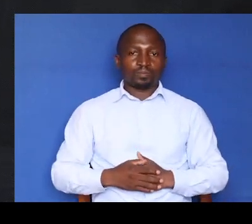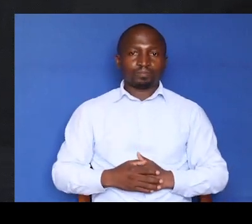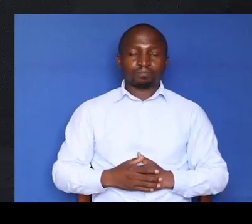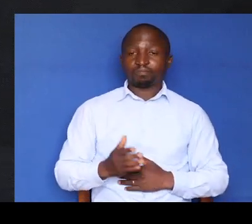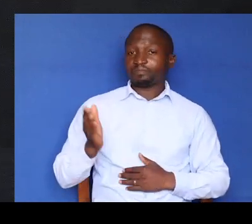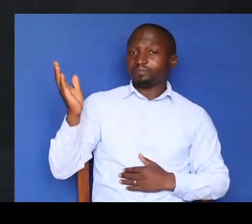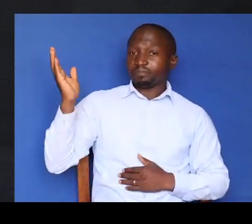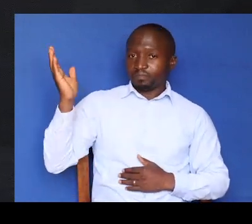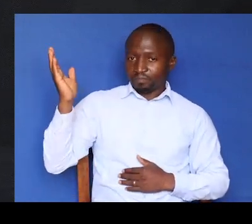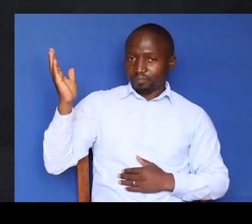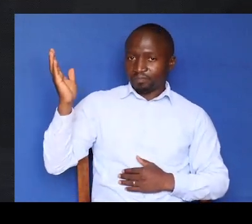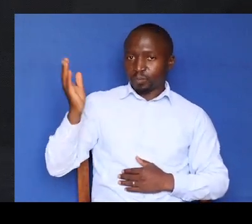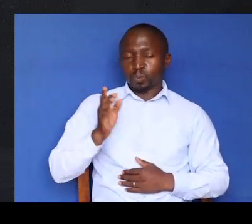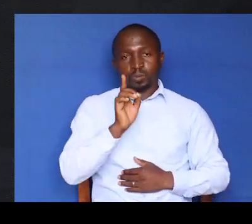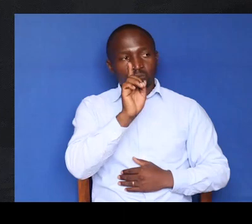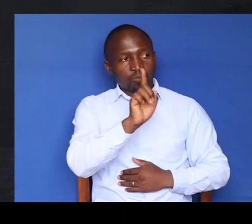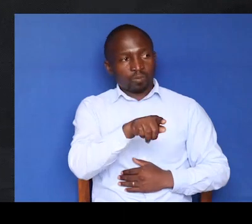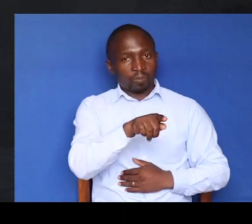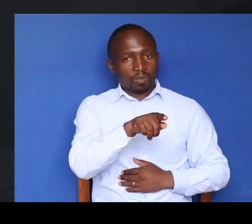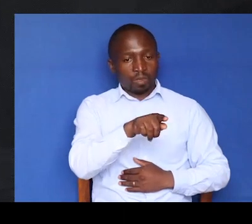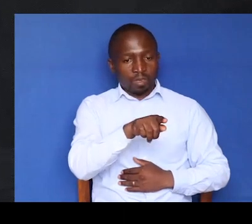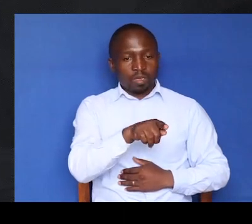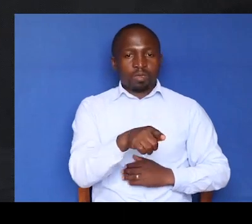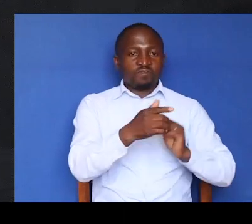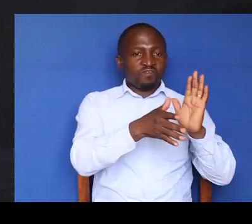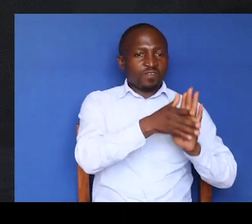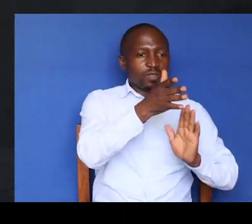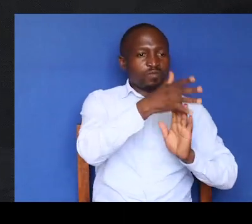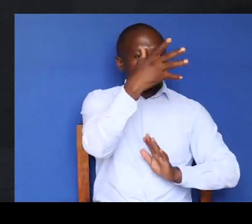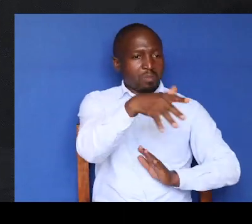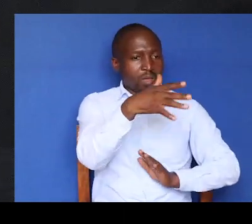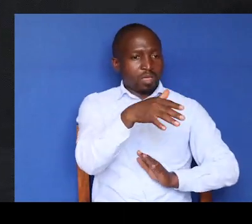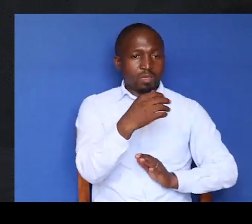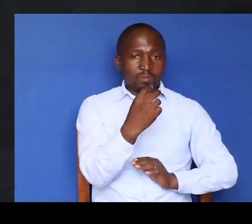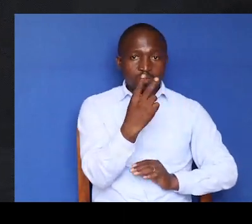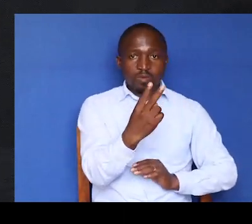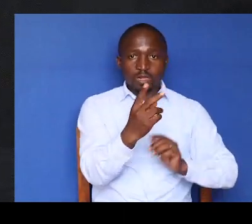We have two different catchment areas.